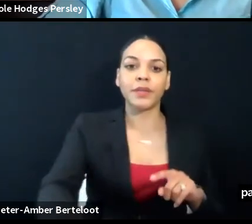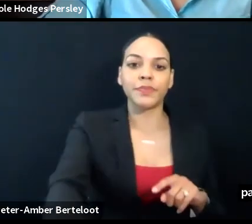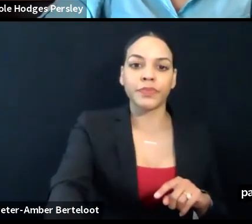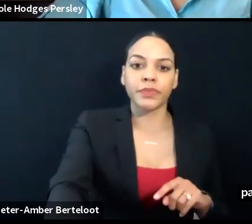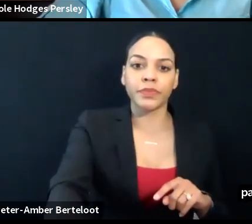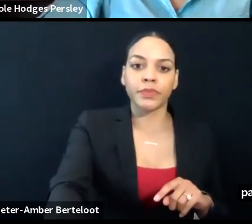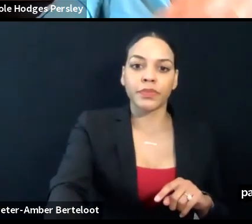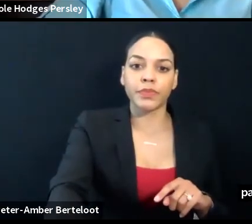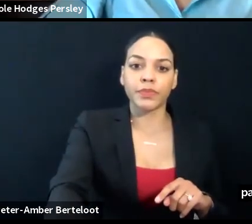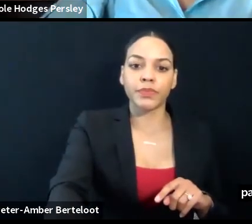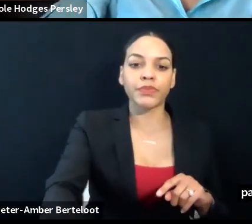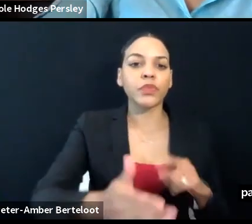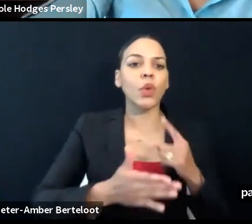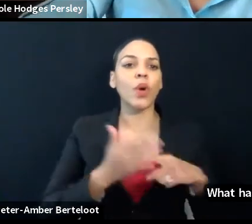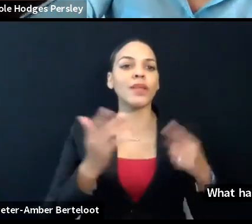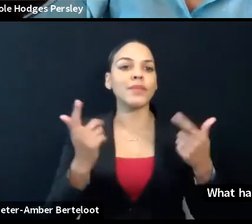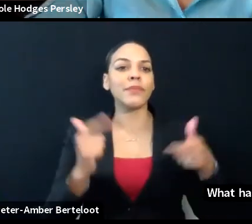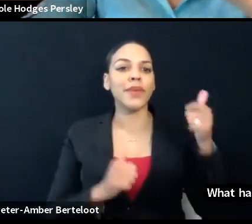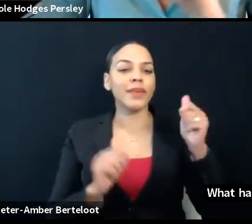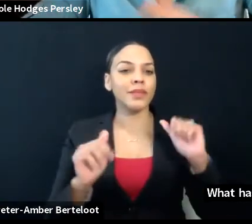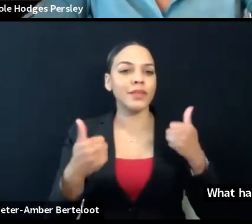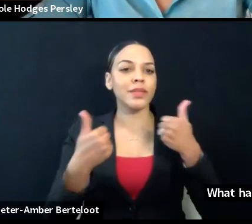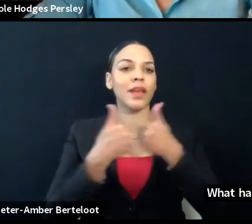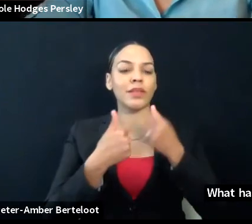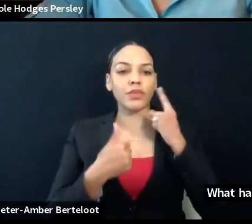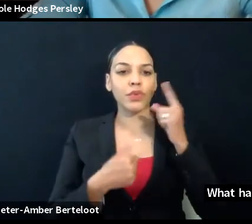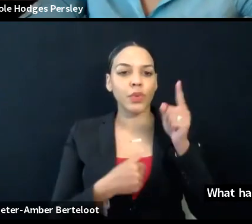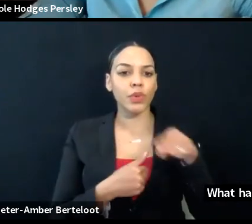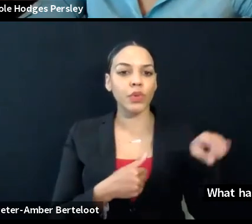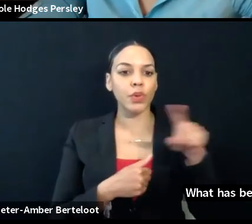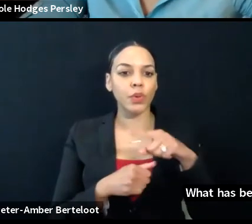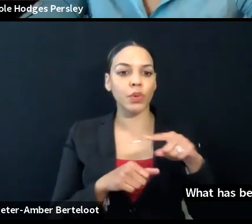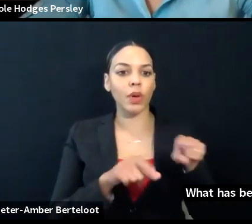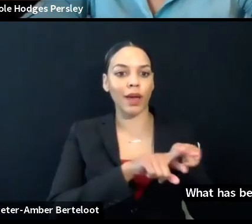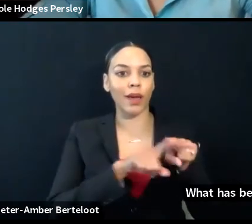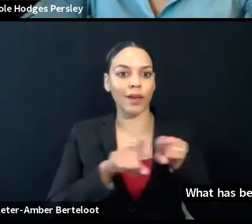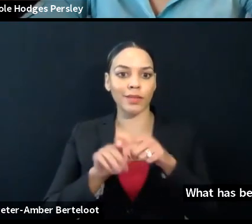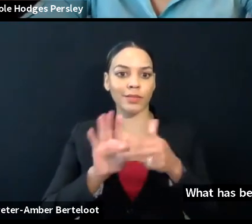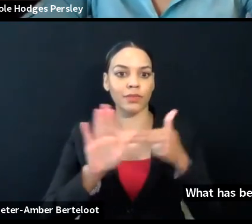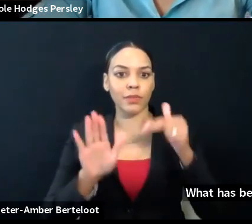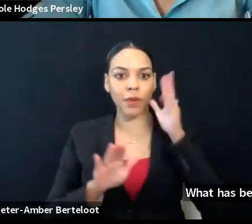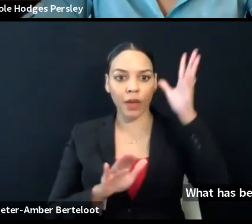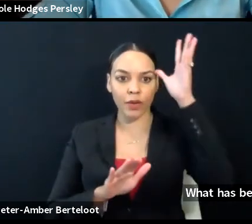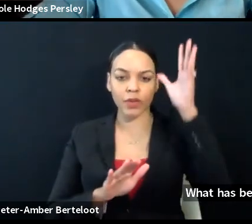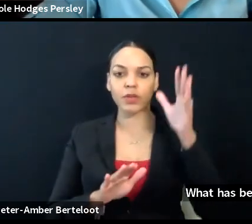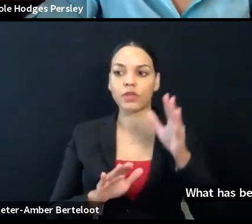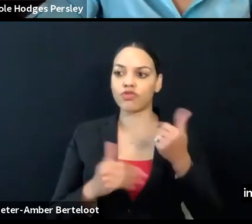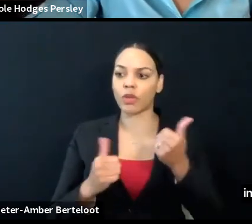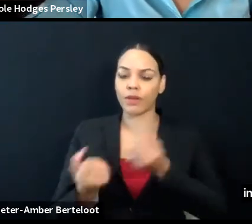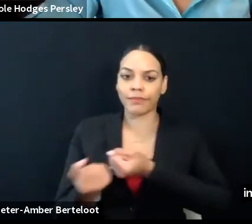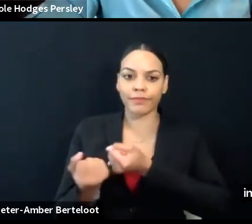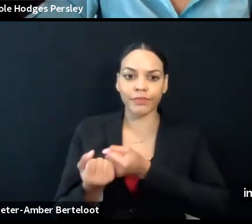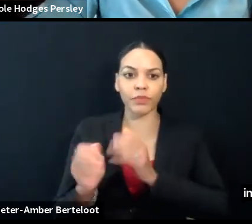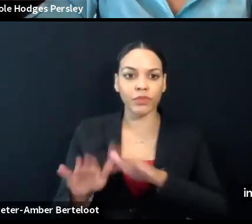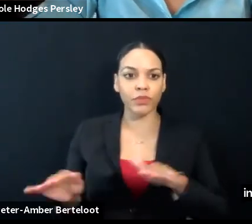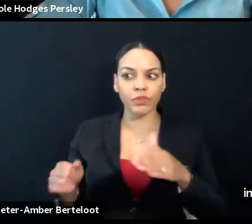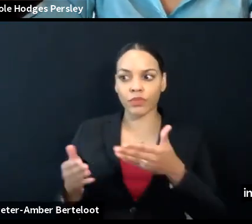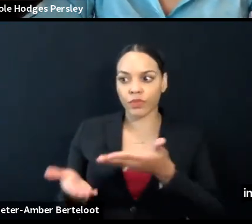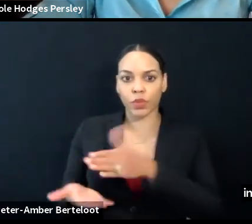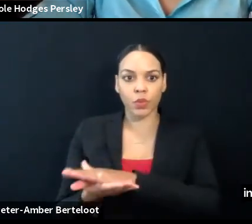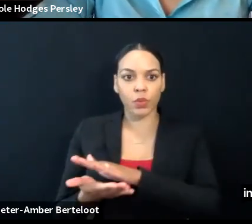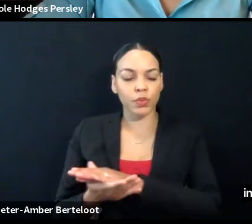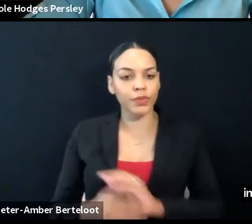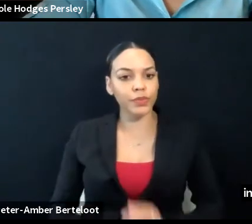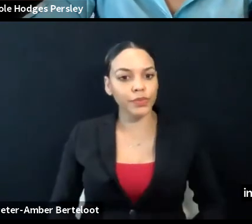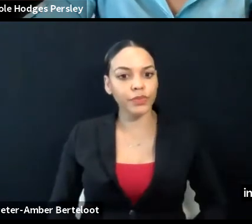biggest challenge for you as parents in advocating for your children in school?